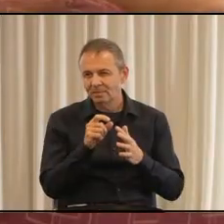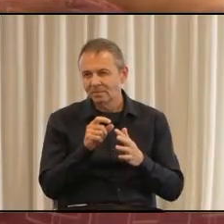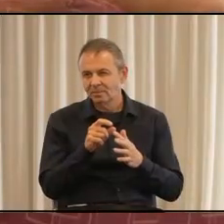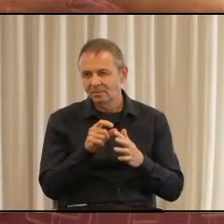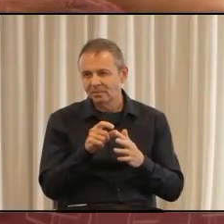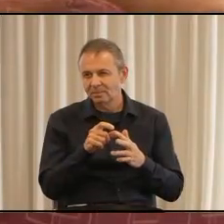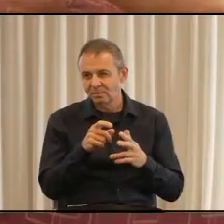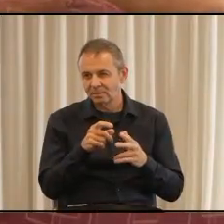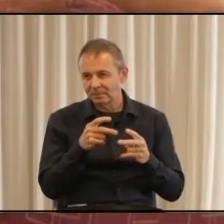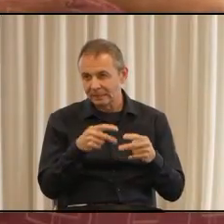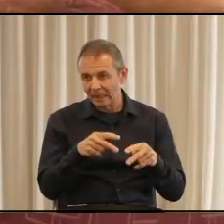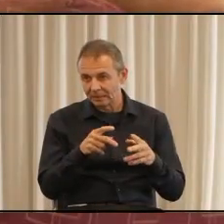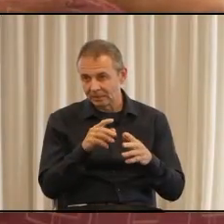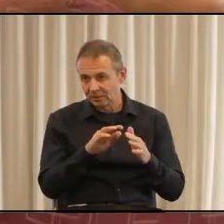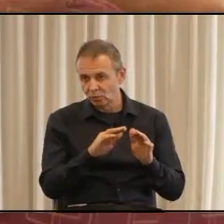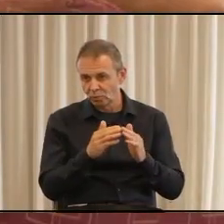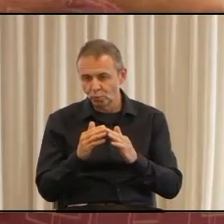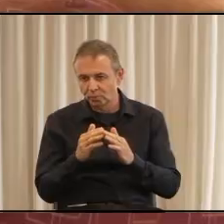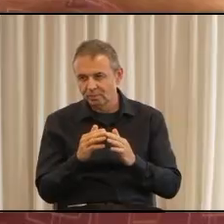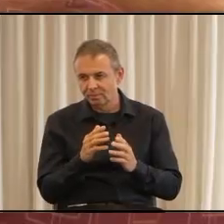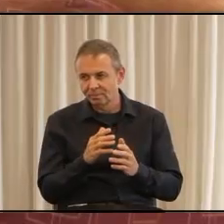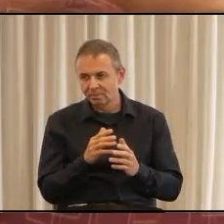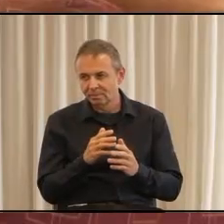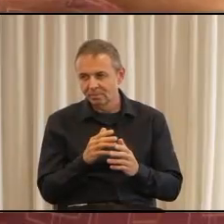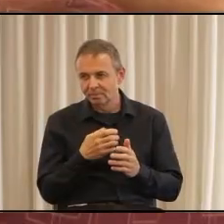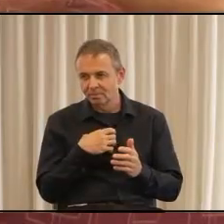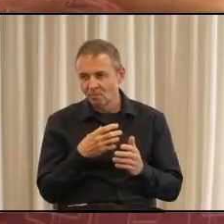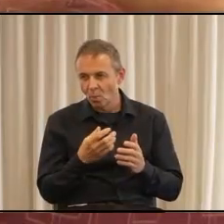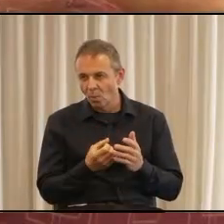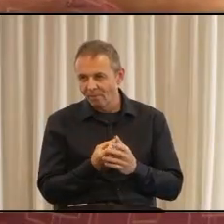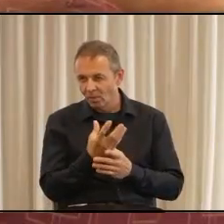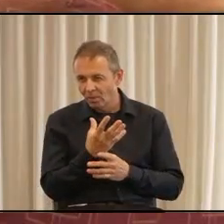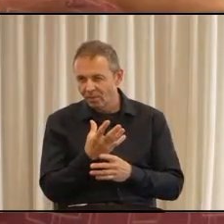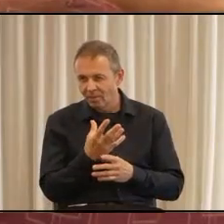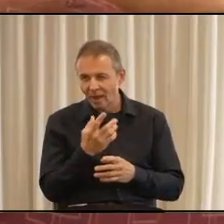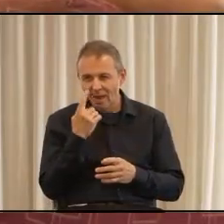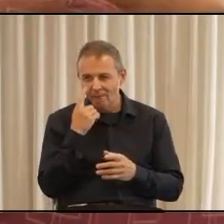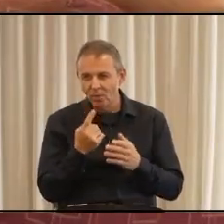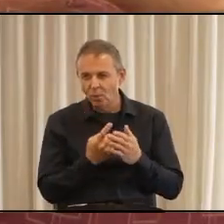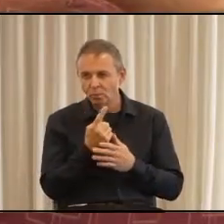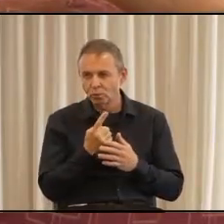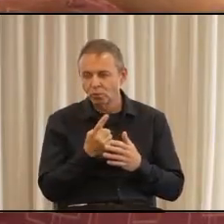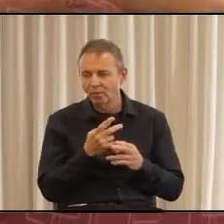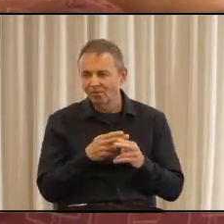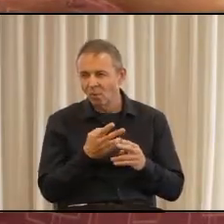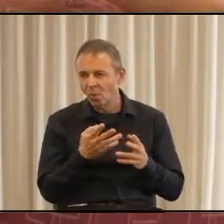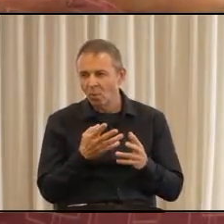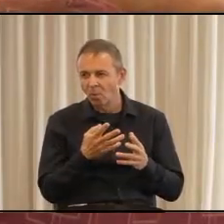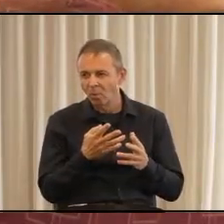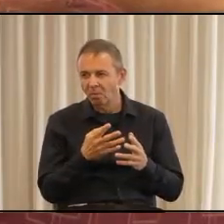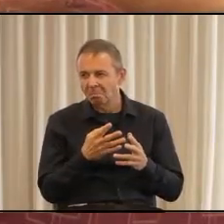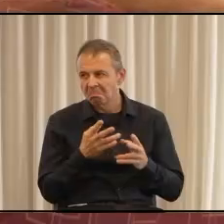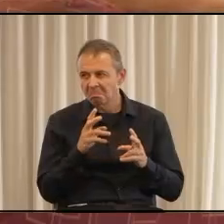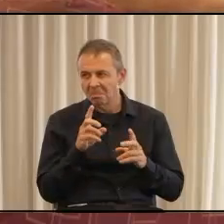evolved, so I'm just wondering about looking for opportunities for that subtle connection in, or subtle or not subtle, like how you kind